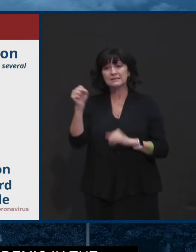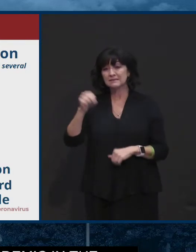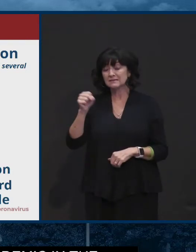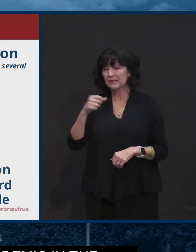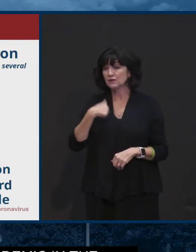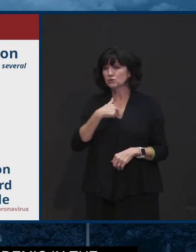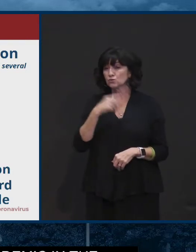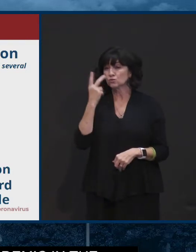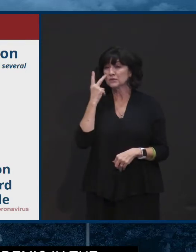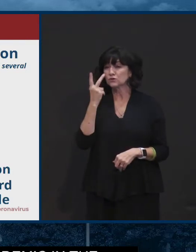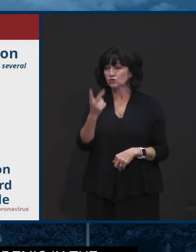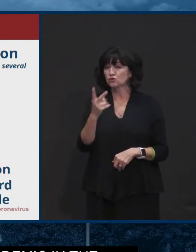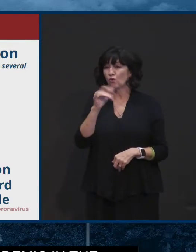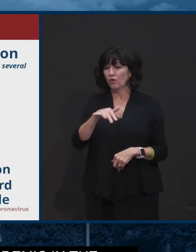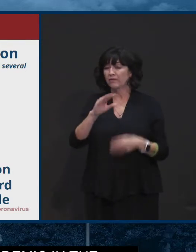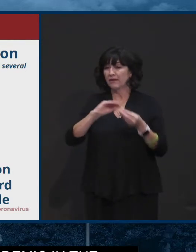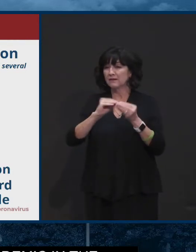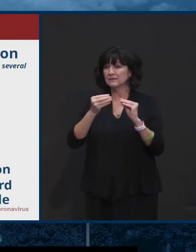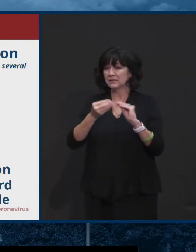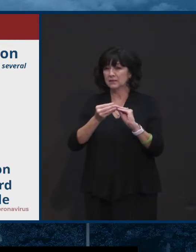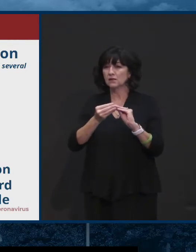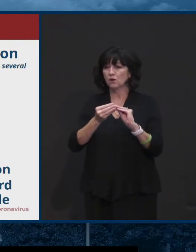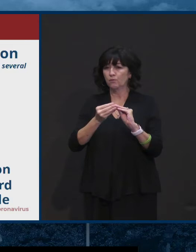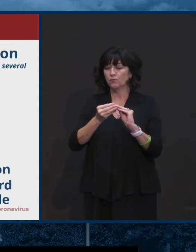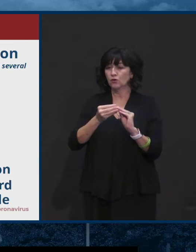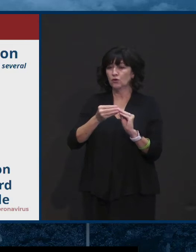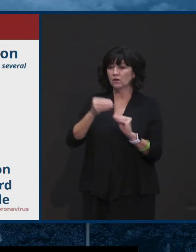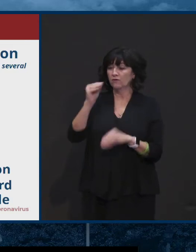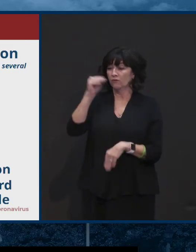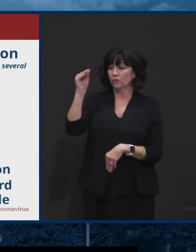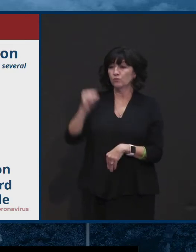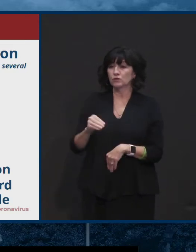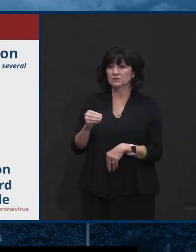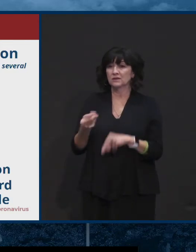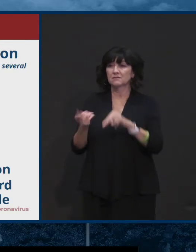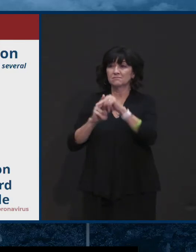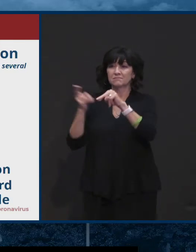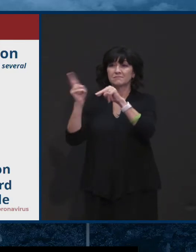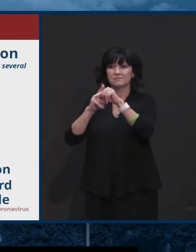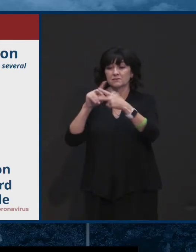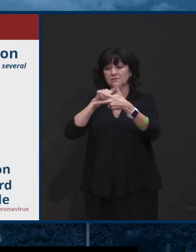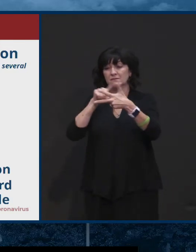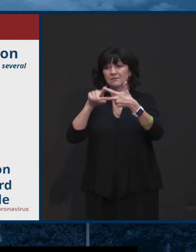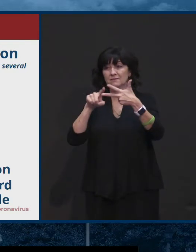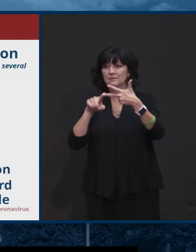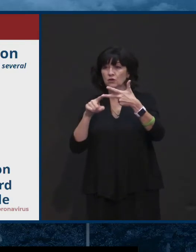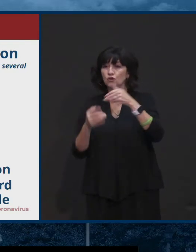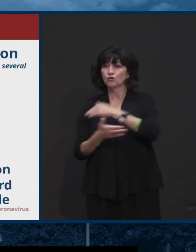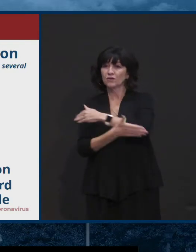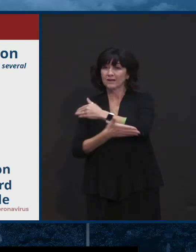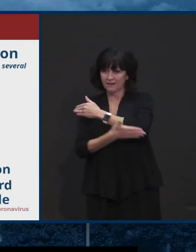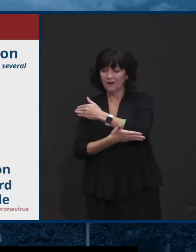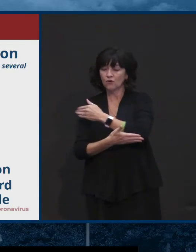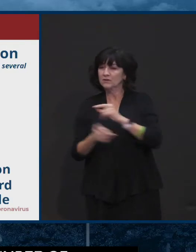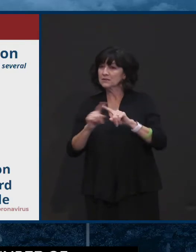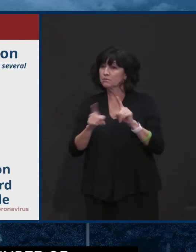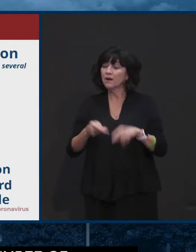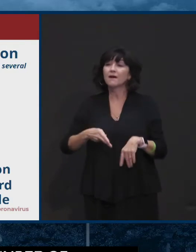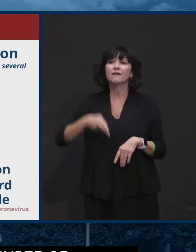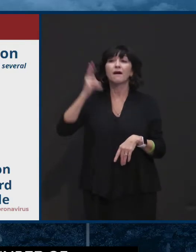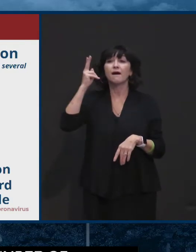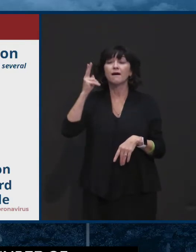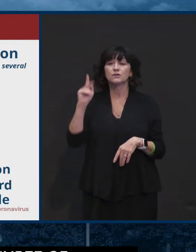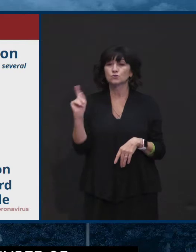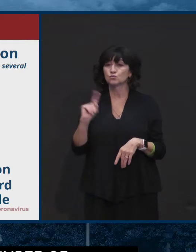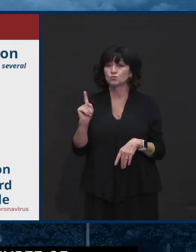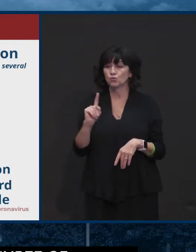cases per 100,000 increase in all 3 counties, the increases were actually highest in Kent County, and were